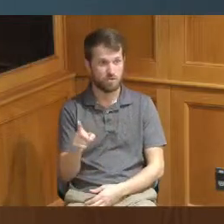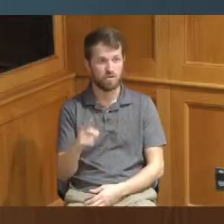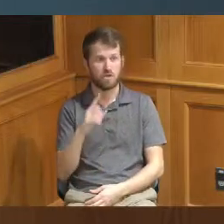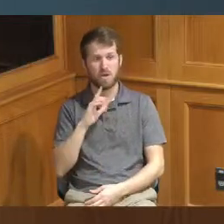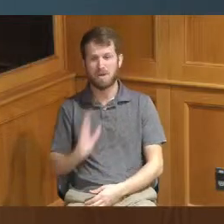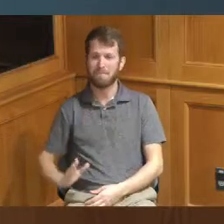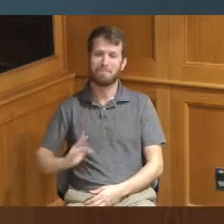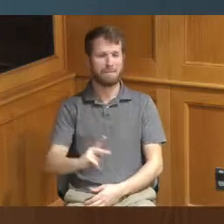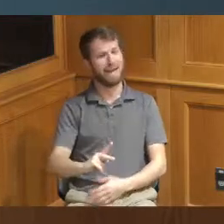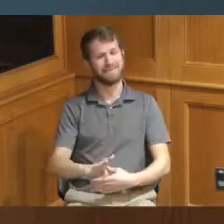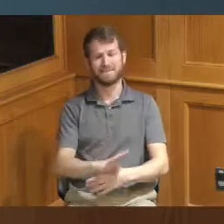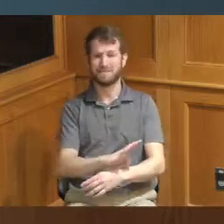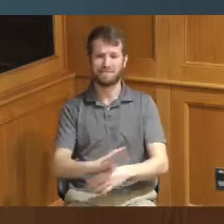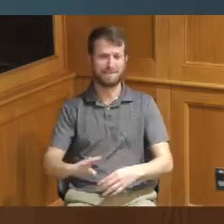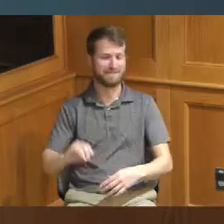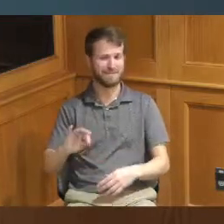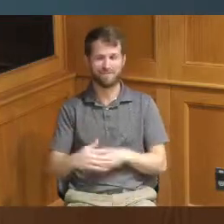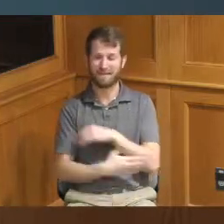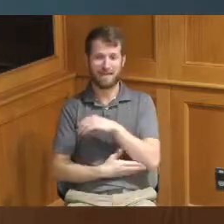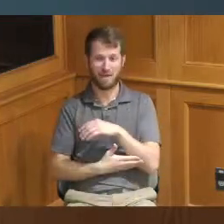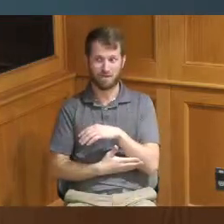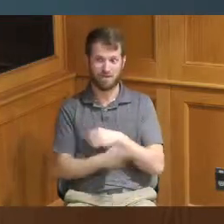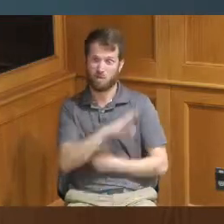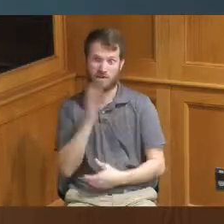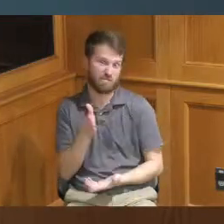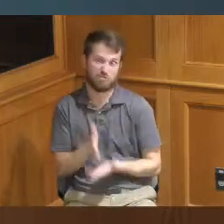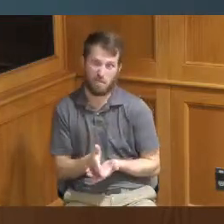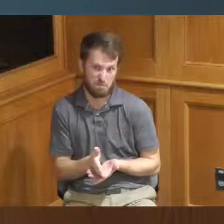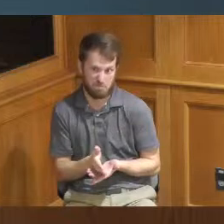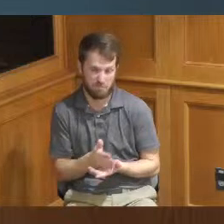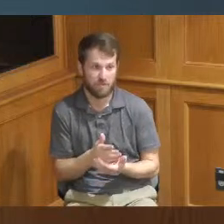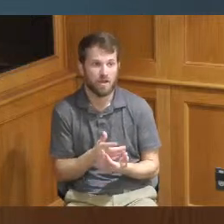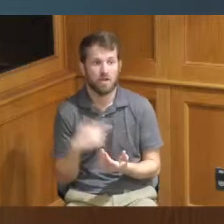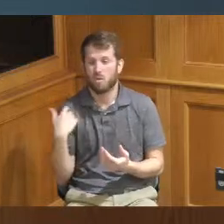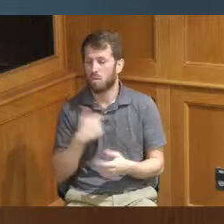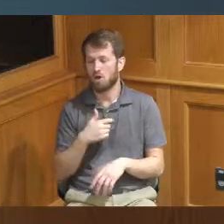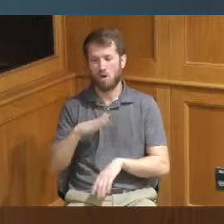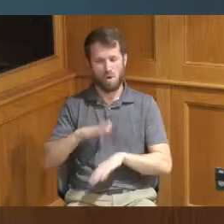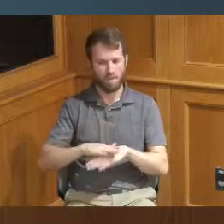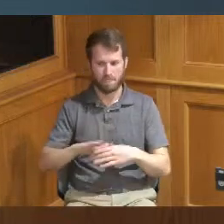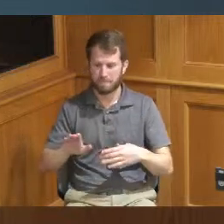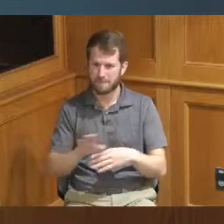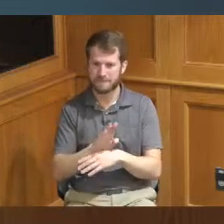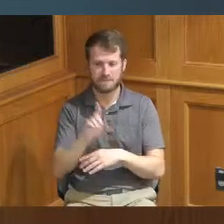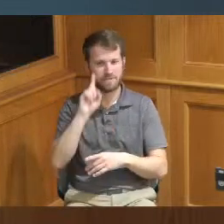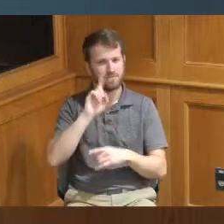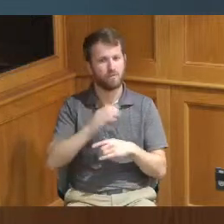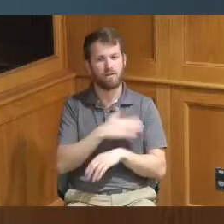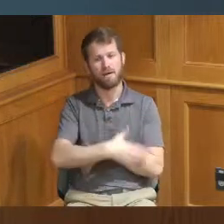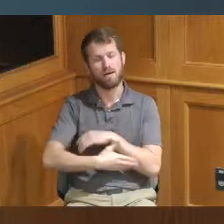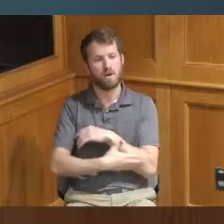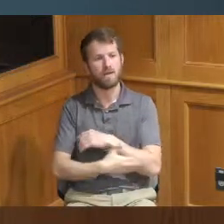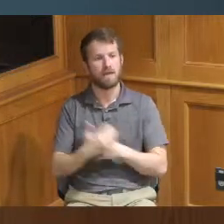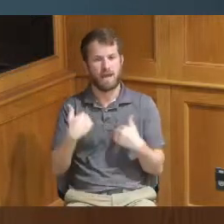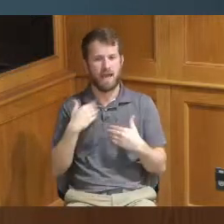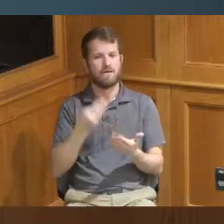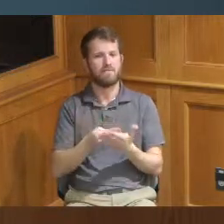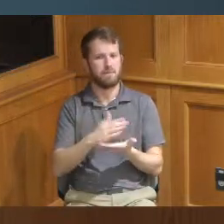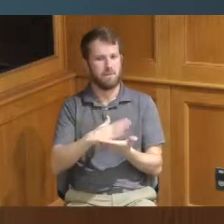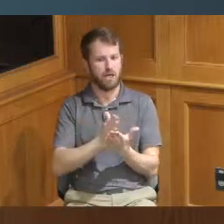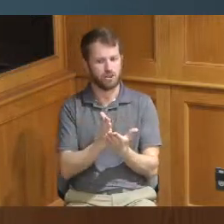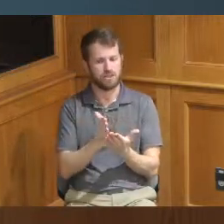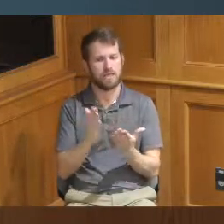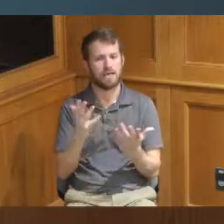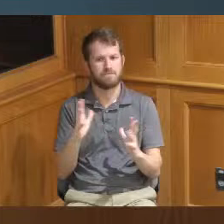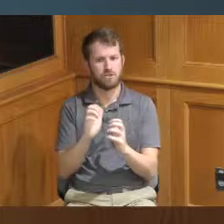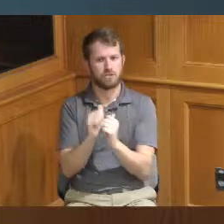to the business of the county, we have not stopped. We are right on the business of the county. We have a budget that we passed